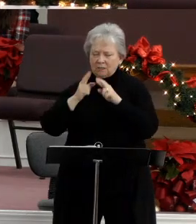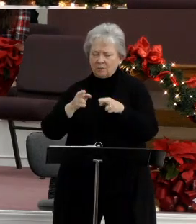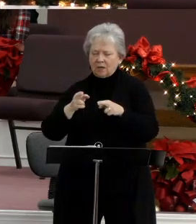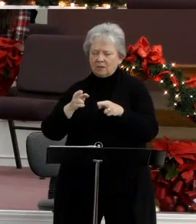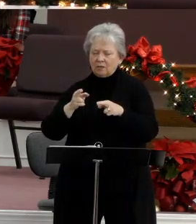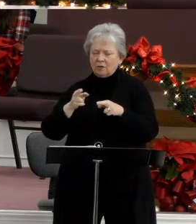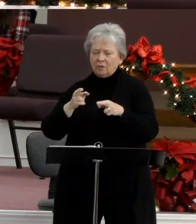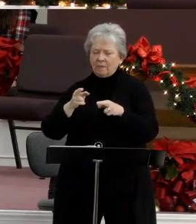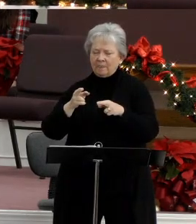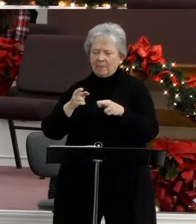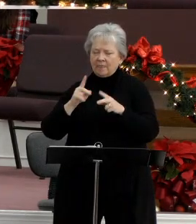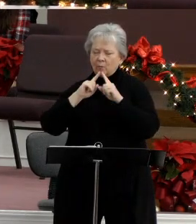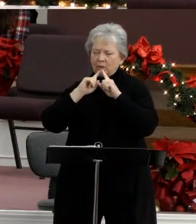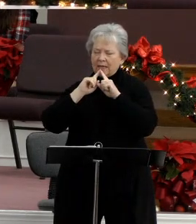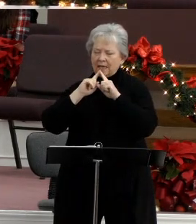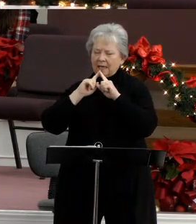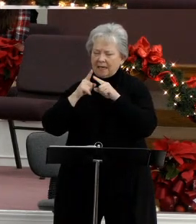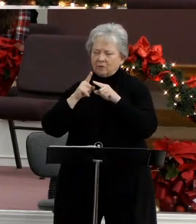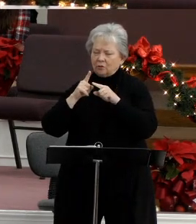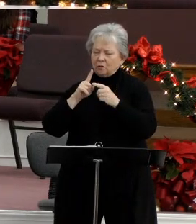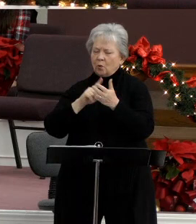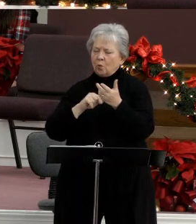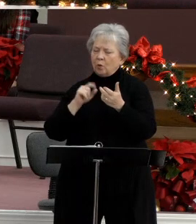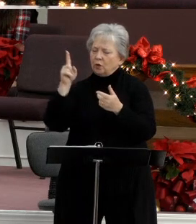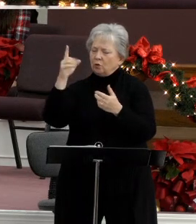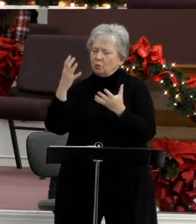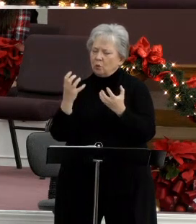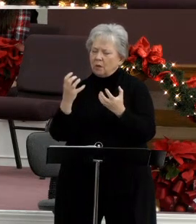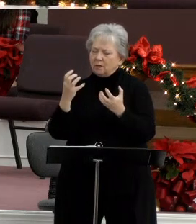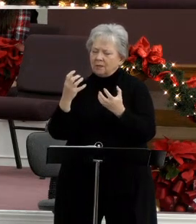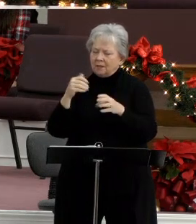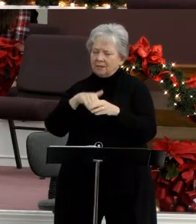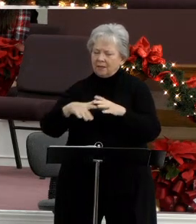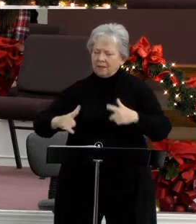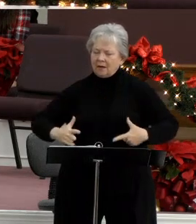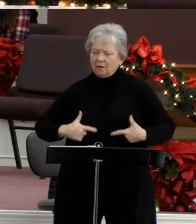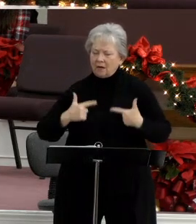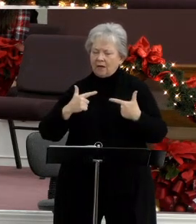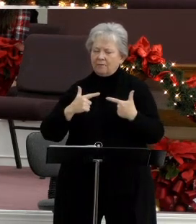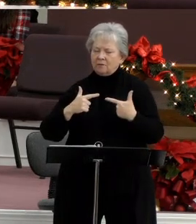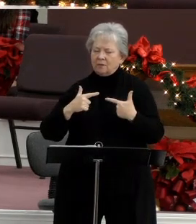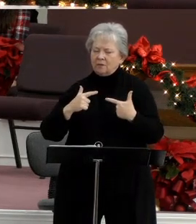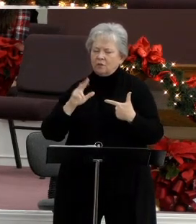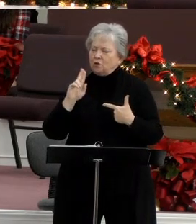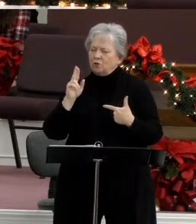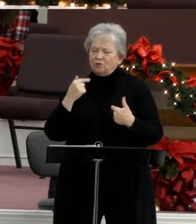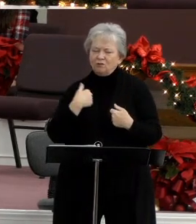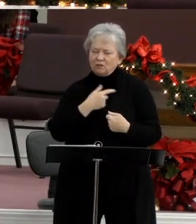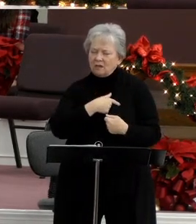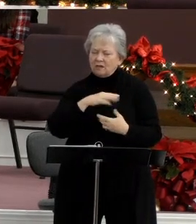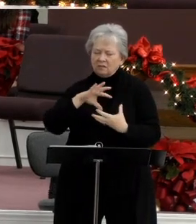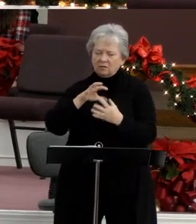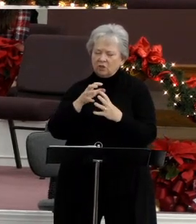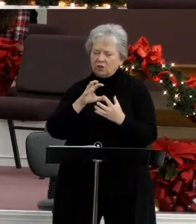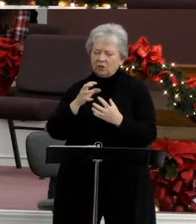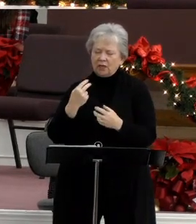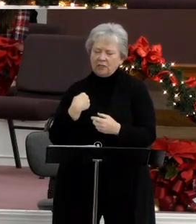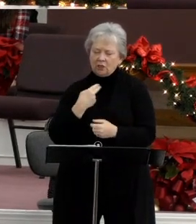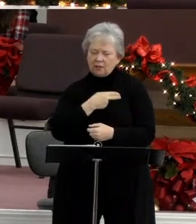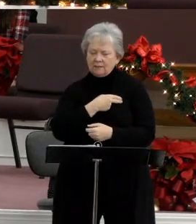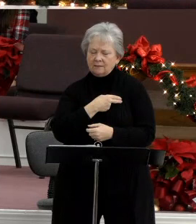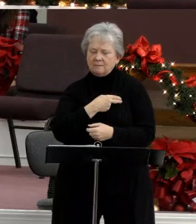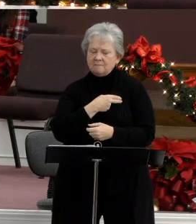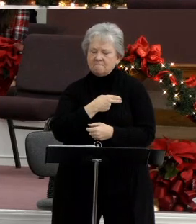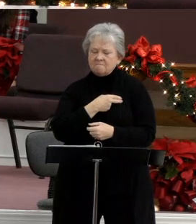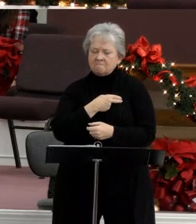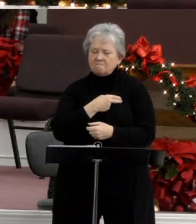it is you desire to do in our lives right now. How you desire to use us and mold us and shape us. So, Father, we look forward to what you're